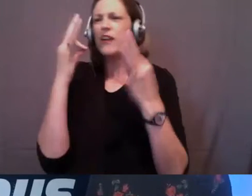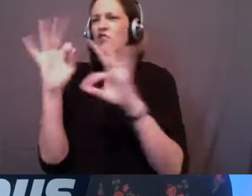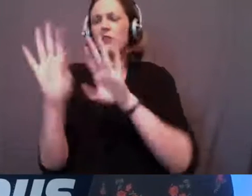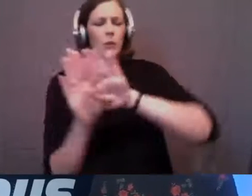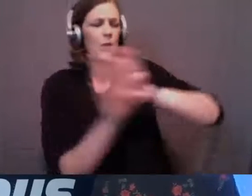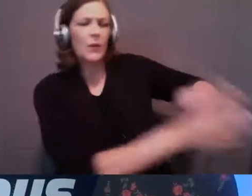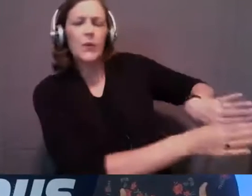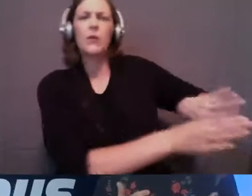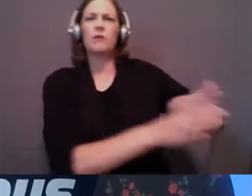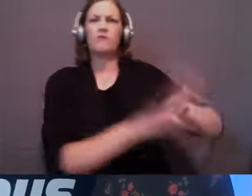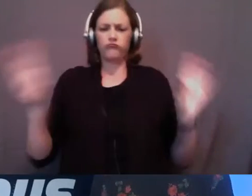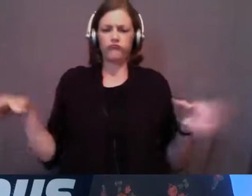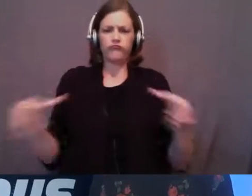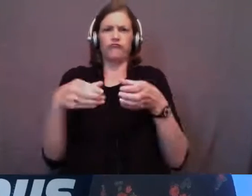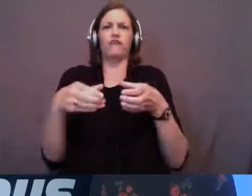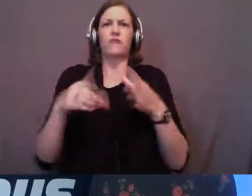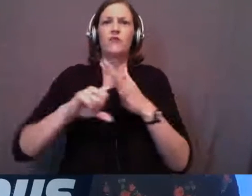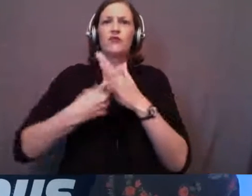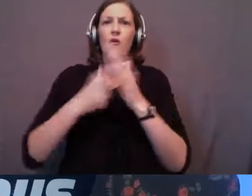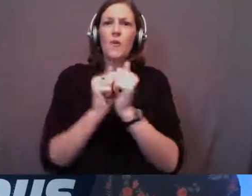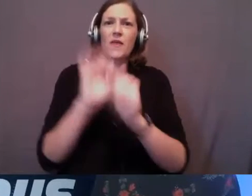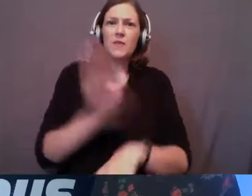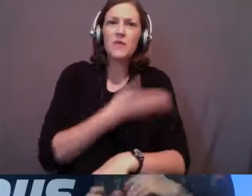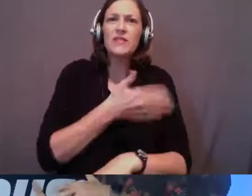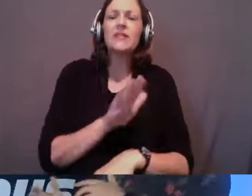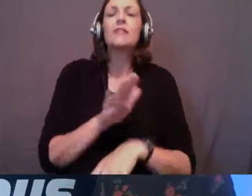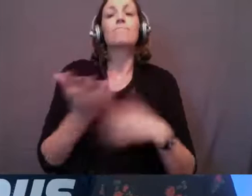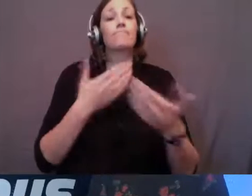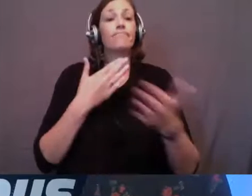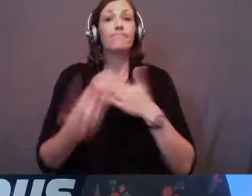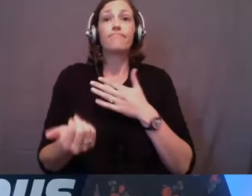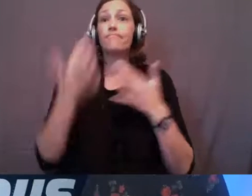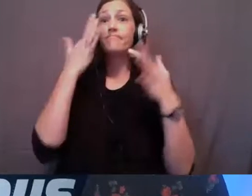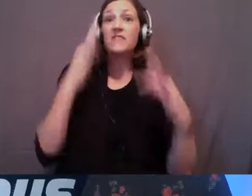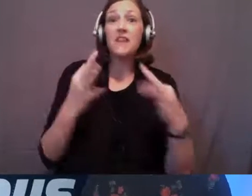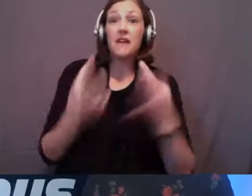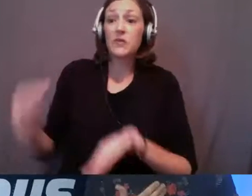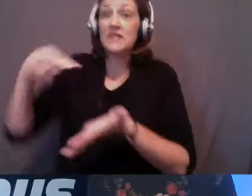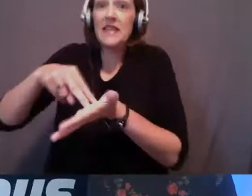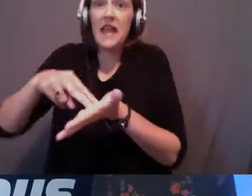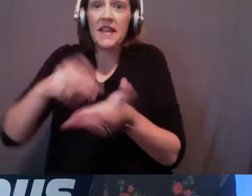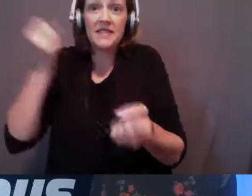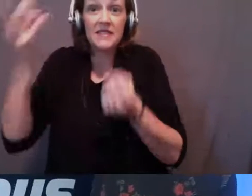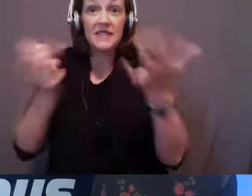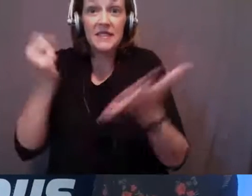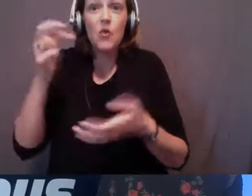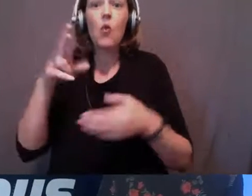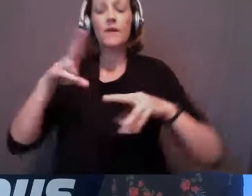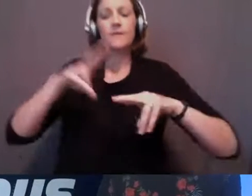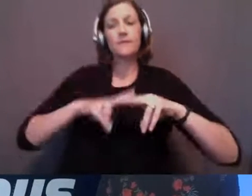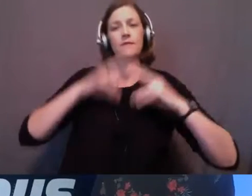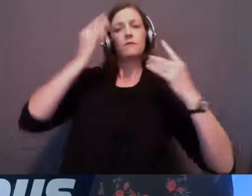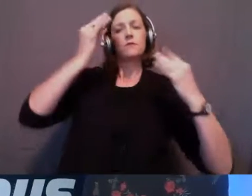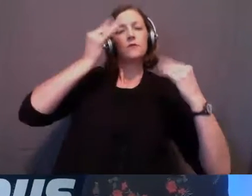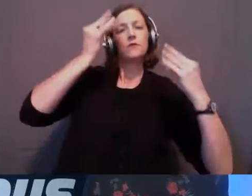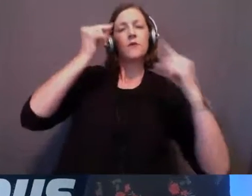this morning as we start the day with music. And whether you choose to stand and sing along with us or simply sit and reflect on the lyrics, this is a